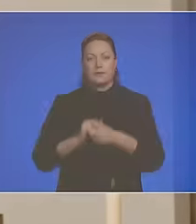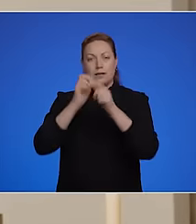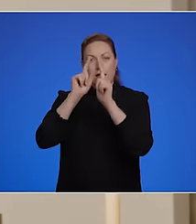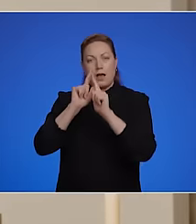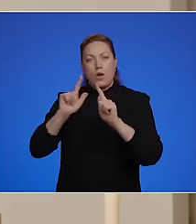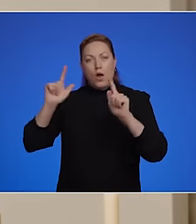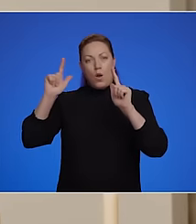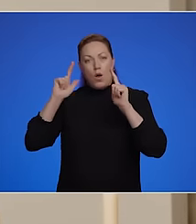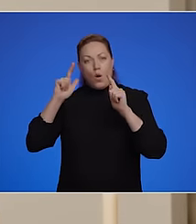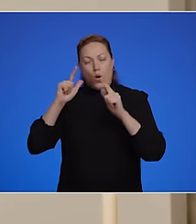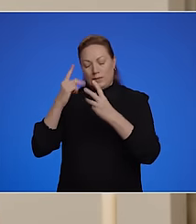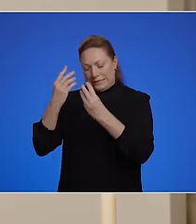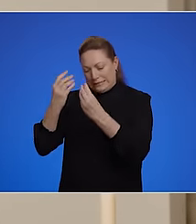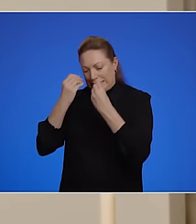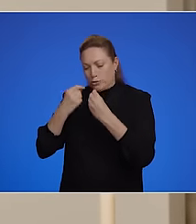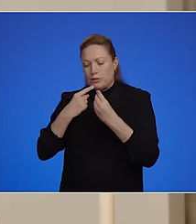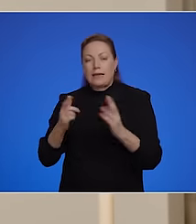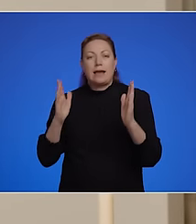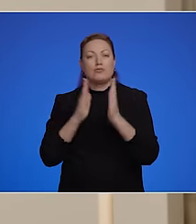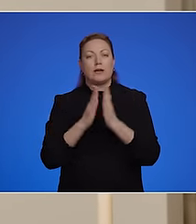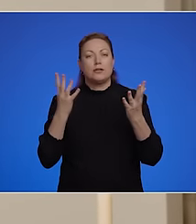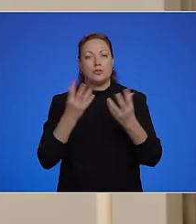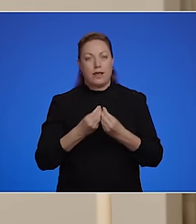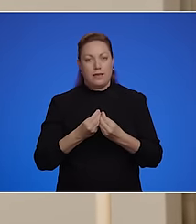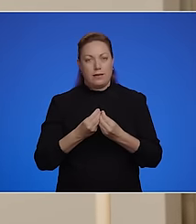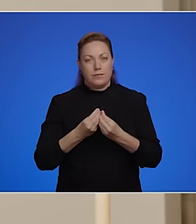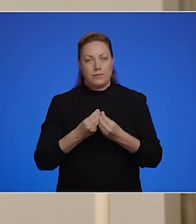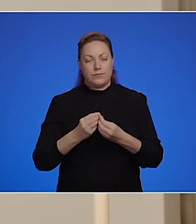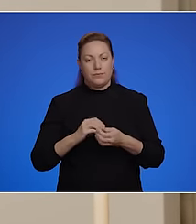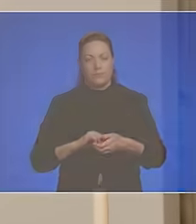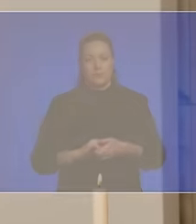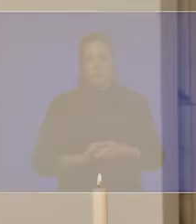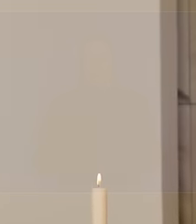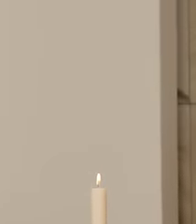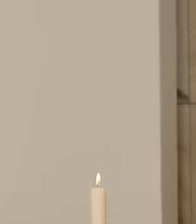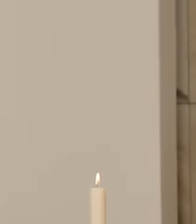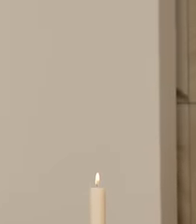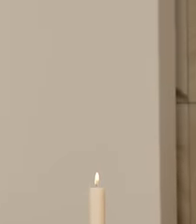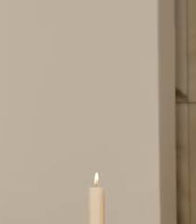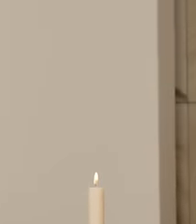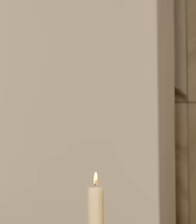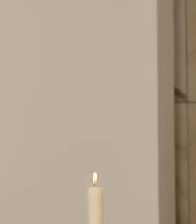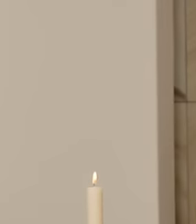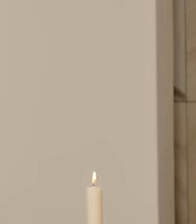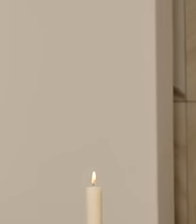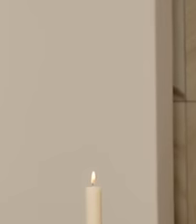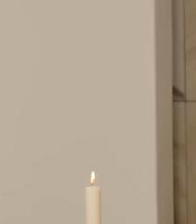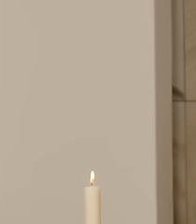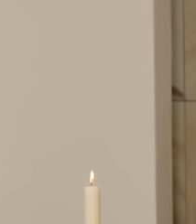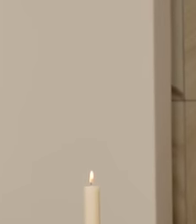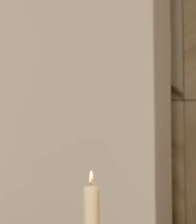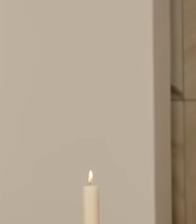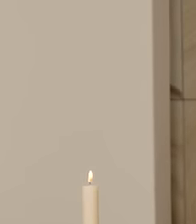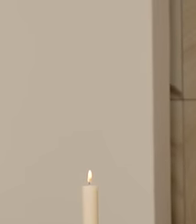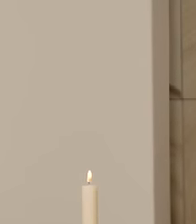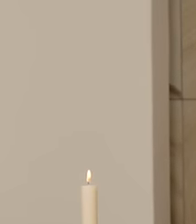At the Saviour's command, informed by divine teaching, we dare to say, Our Father, who art in heaven, hallowed